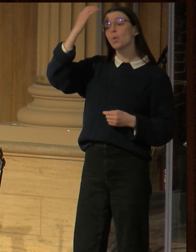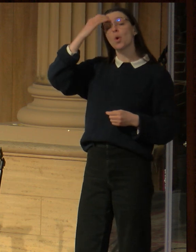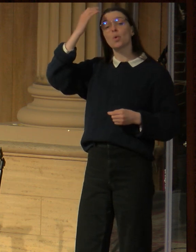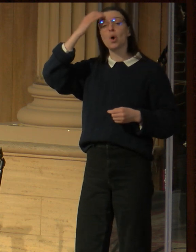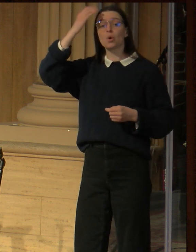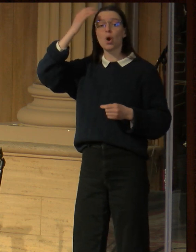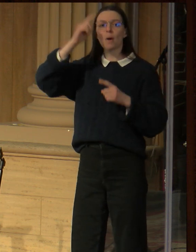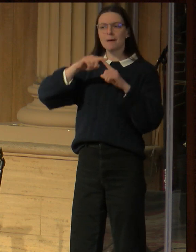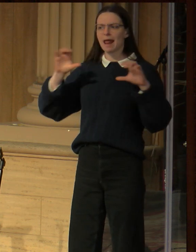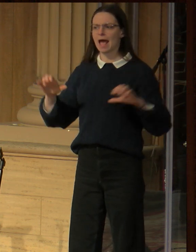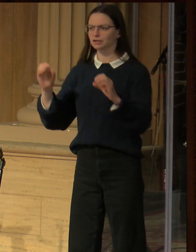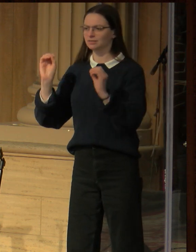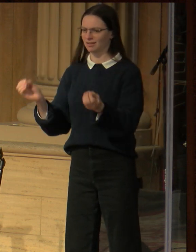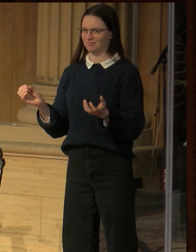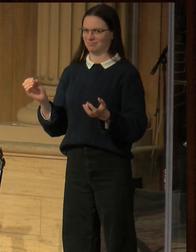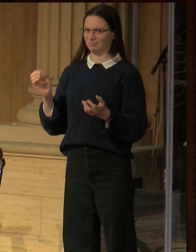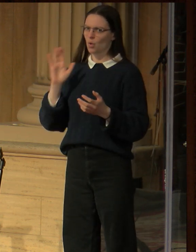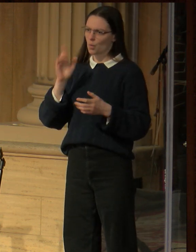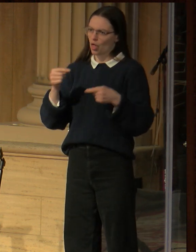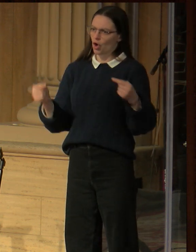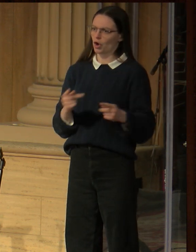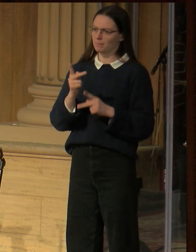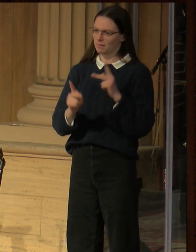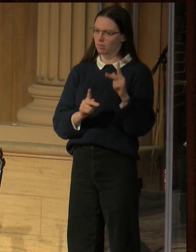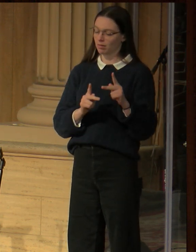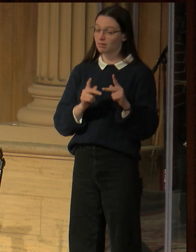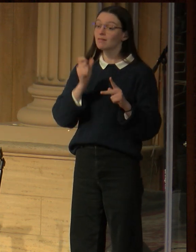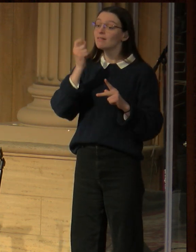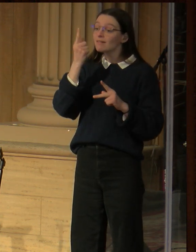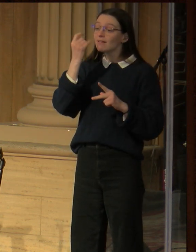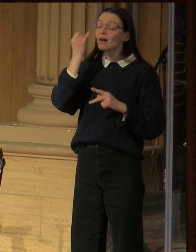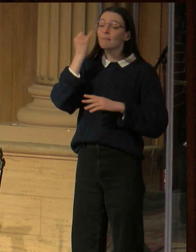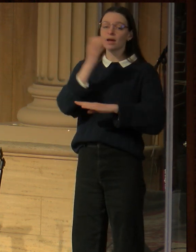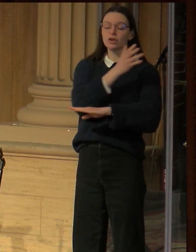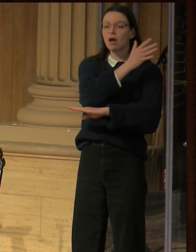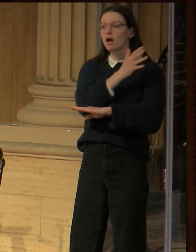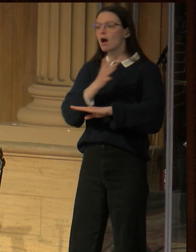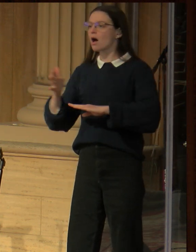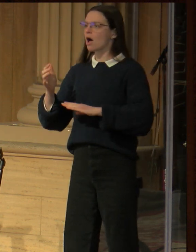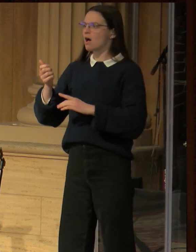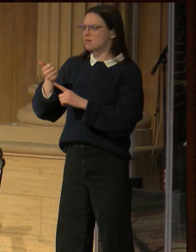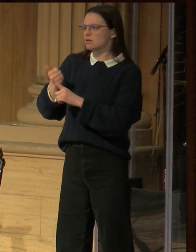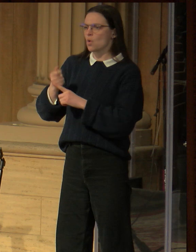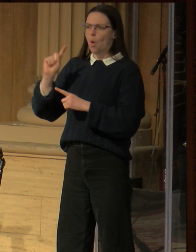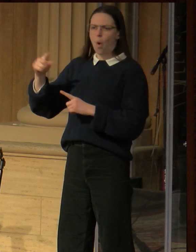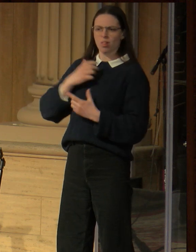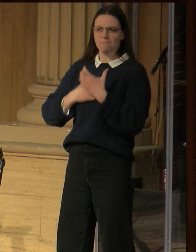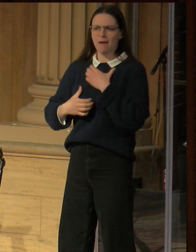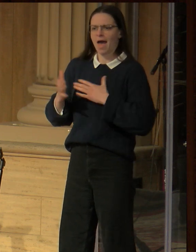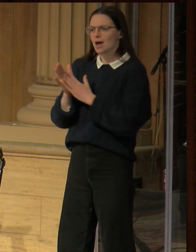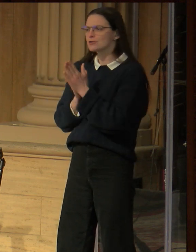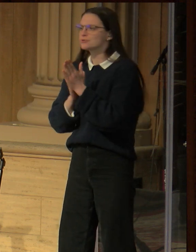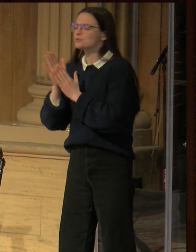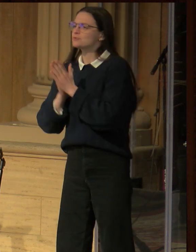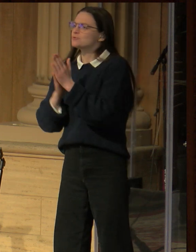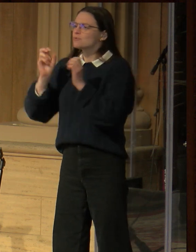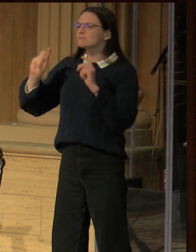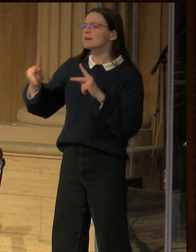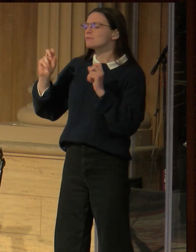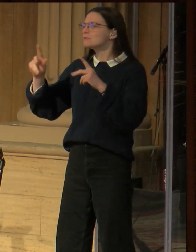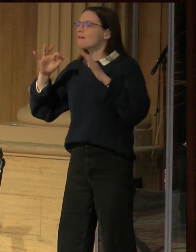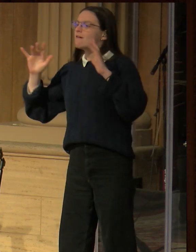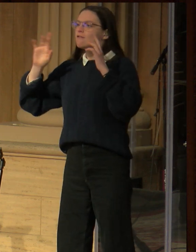action, people will be hurt. But imagine you're a firefighter and you're all passion. And you get the call that there is a fire